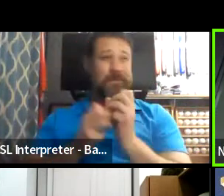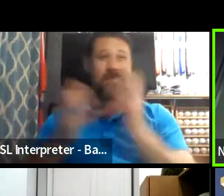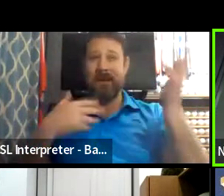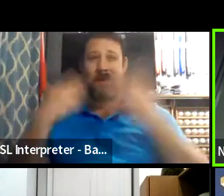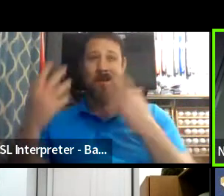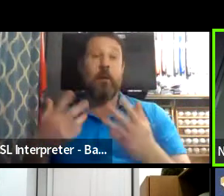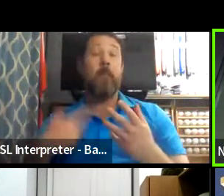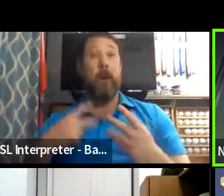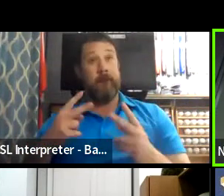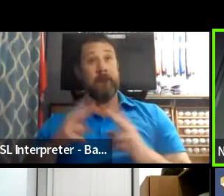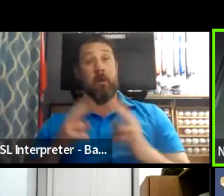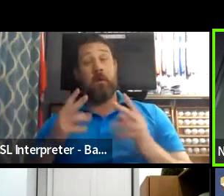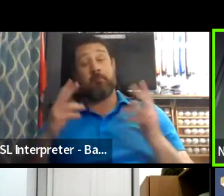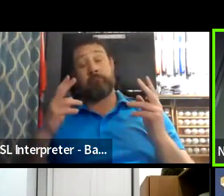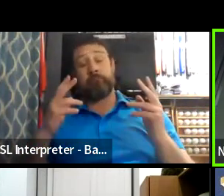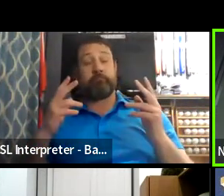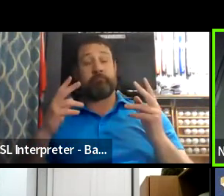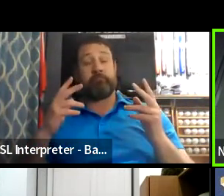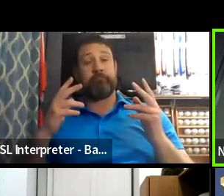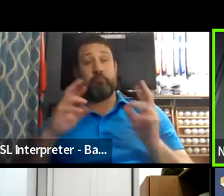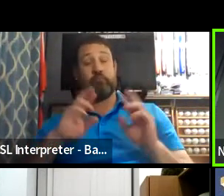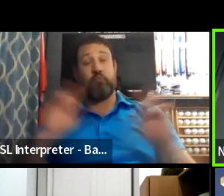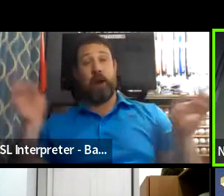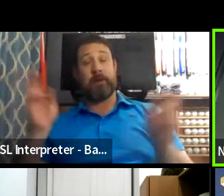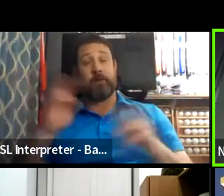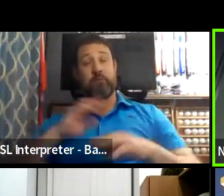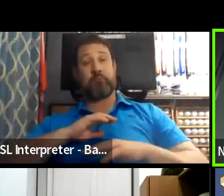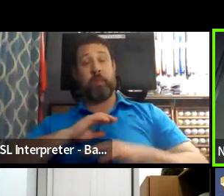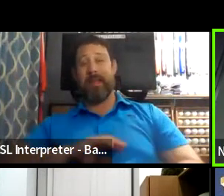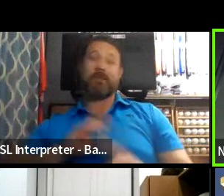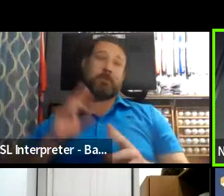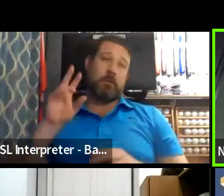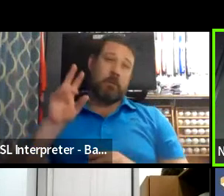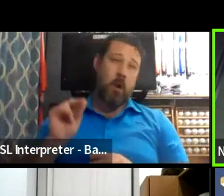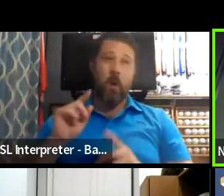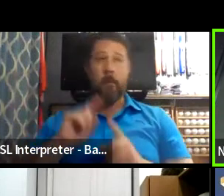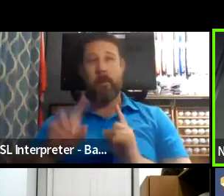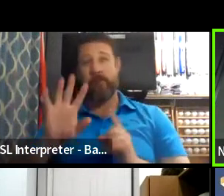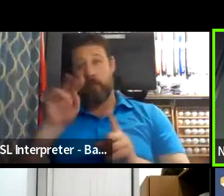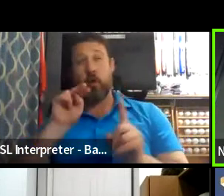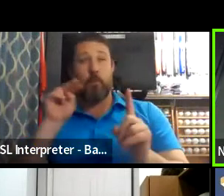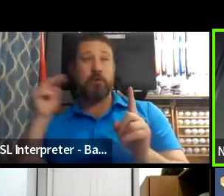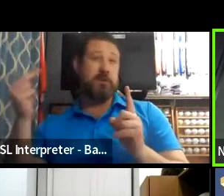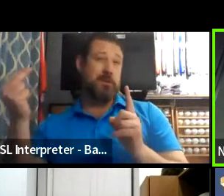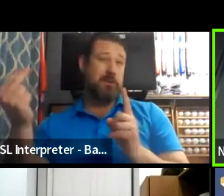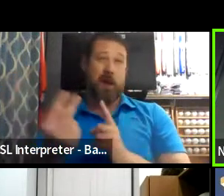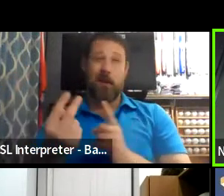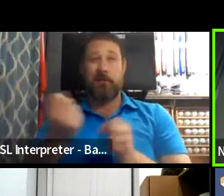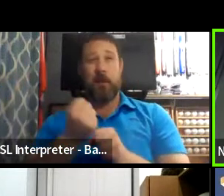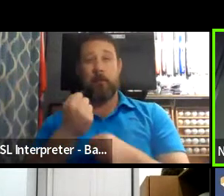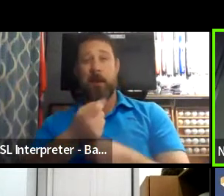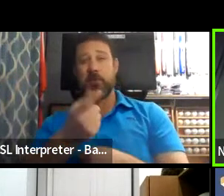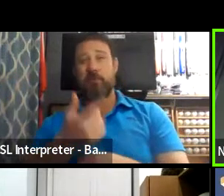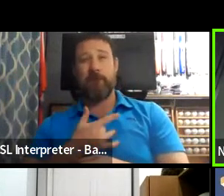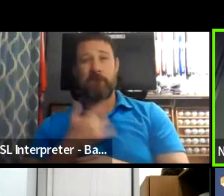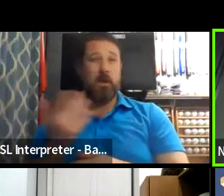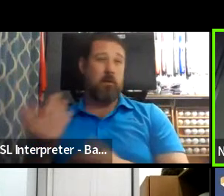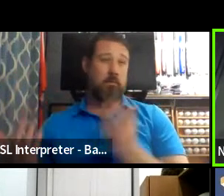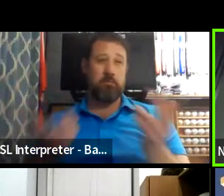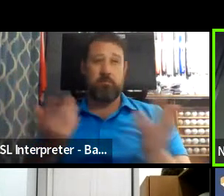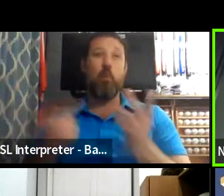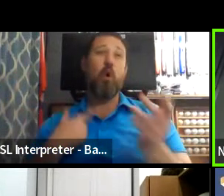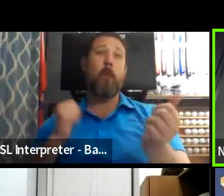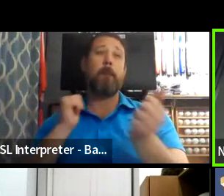exhale, I guess. And I'm just wondering if there's anything objective from your perspective that makes you feel like, okay, we're now past